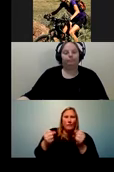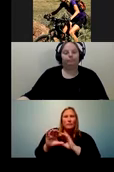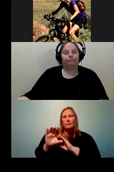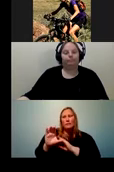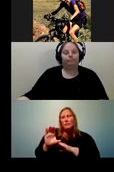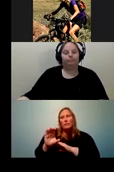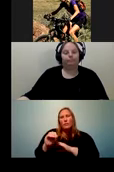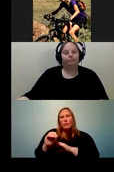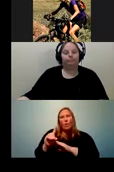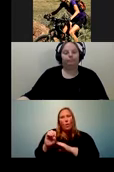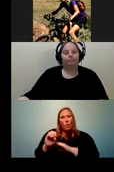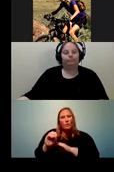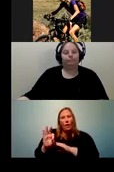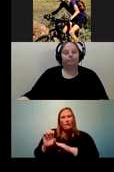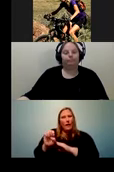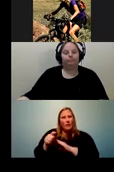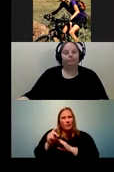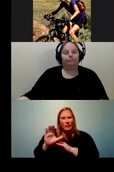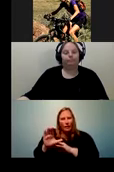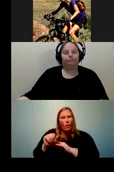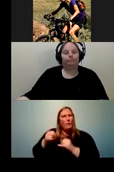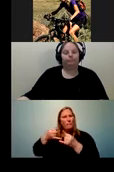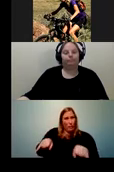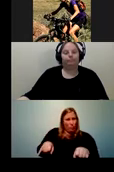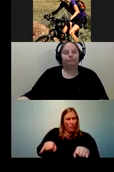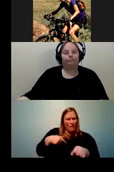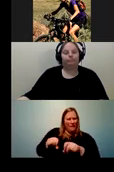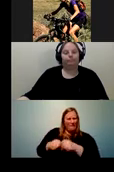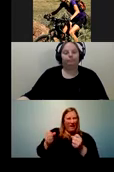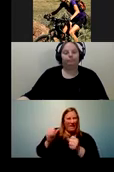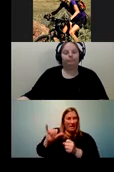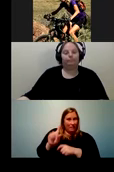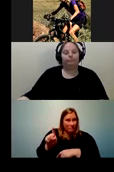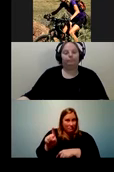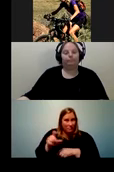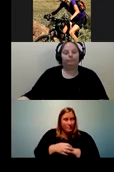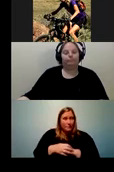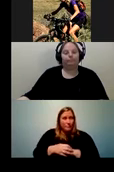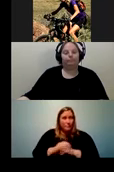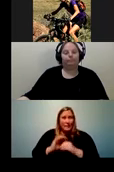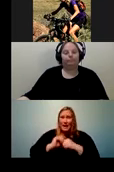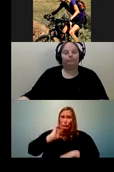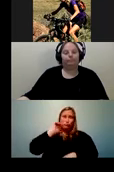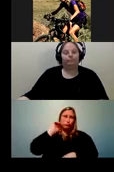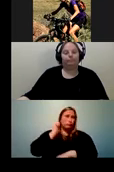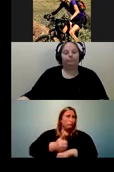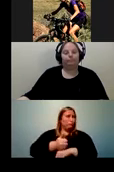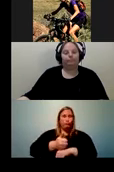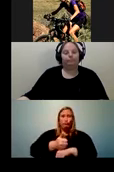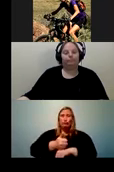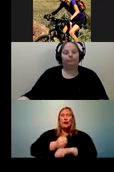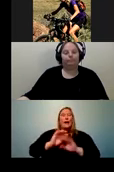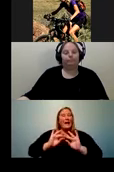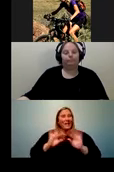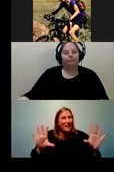for my agency? All right, and how do we set boundaries? you know, we said them clearly, respectfully,